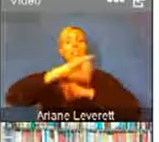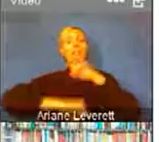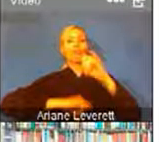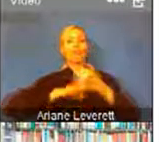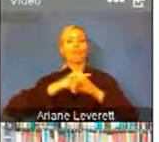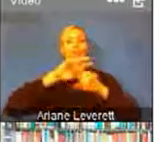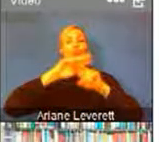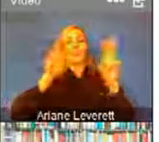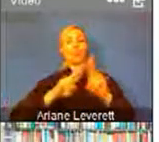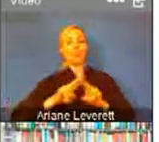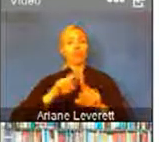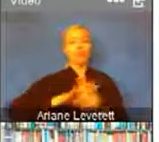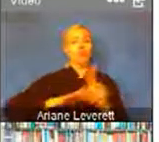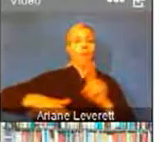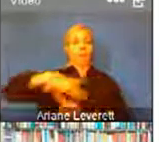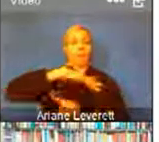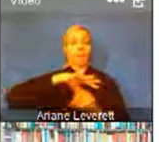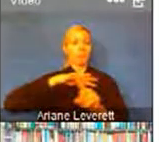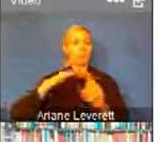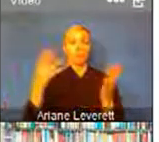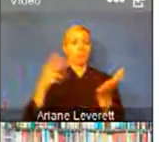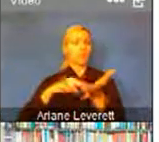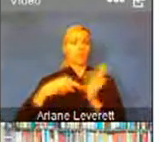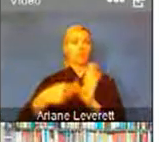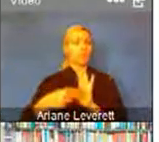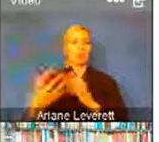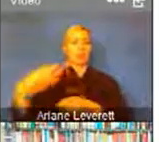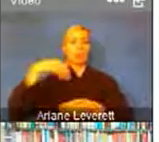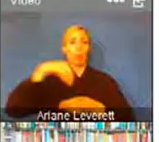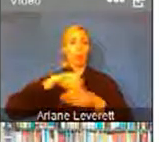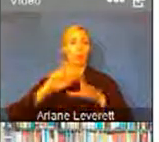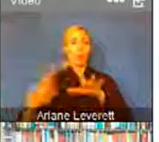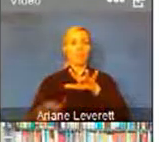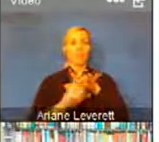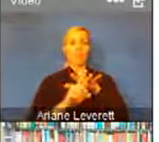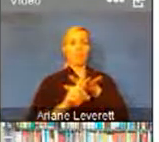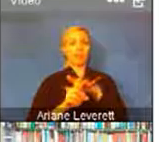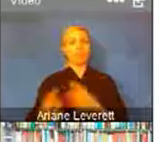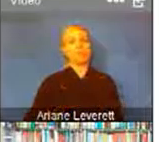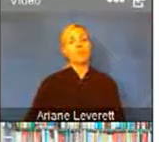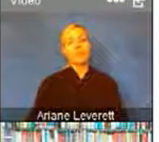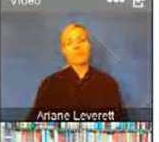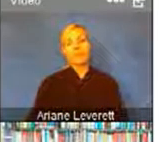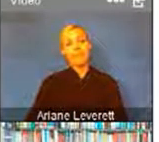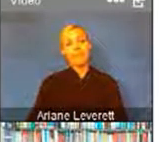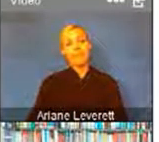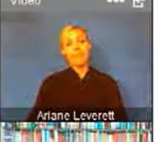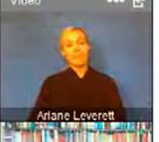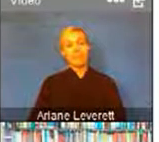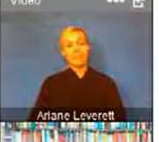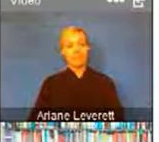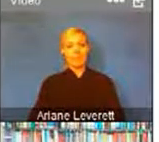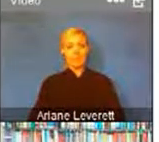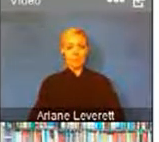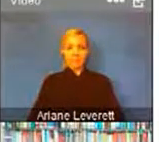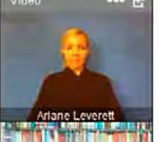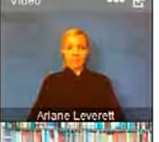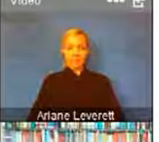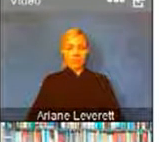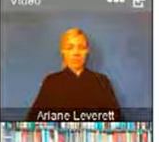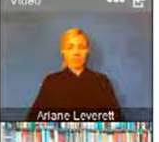knowing exactly that new sustainable development goals have been agreed. And so